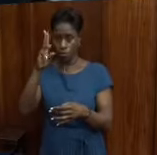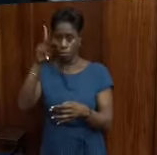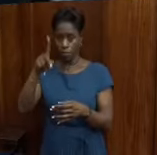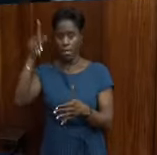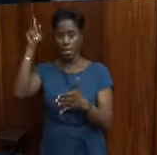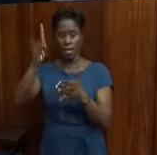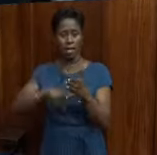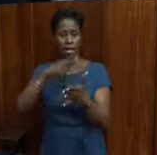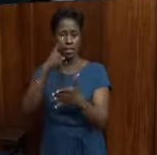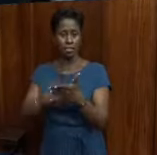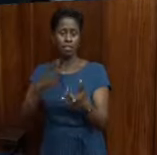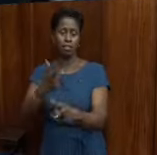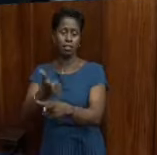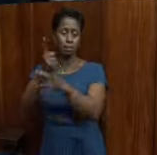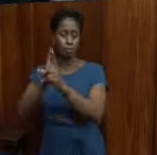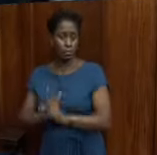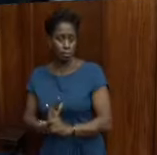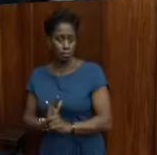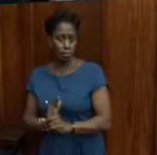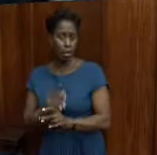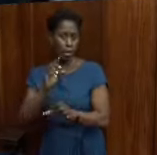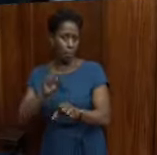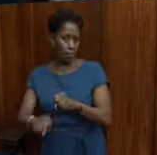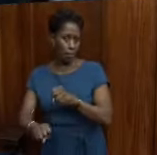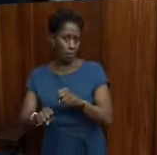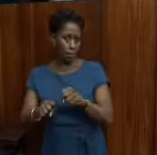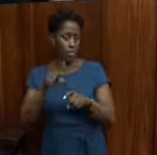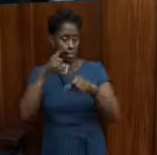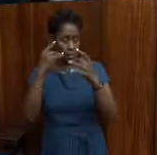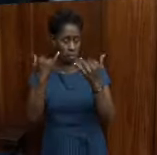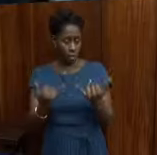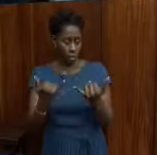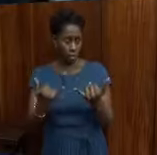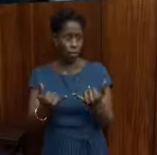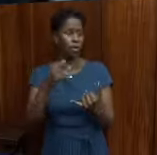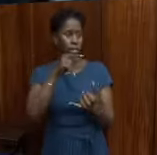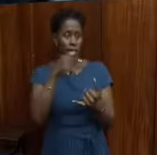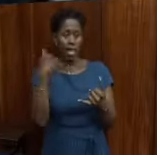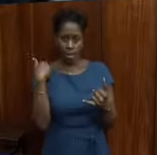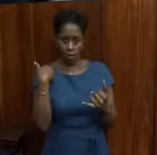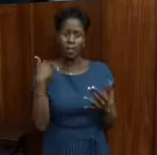Mr. Speaker, I'm pleased to announce that the government has reinstated the